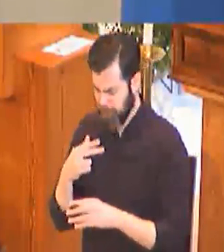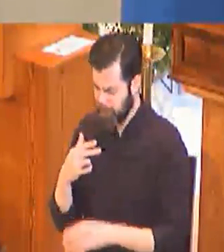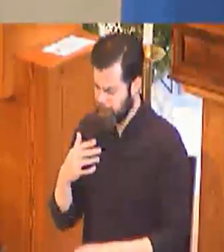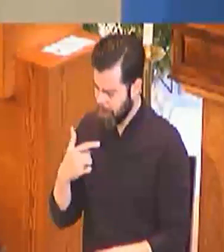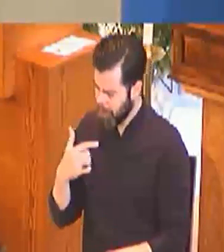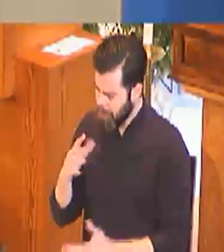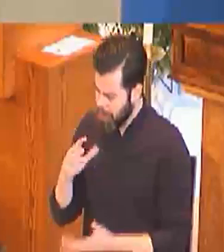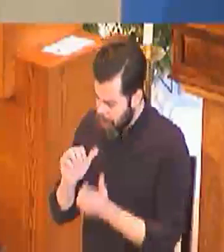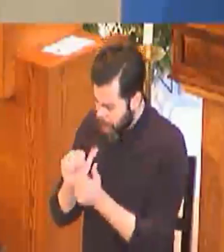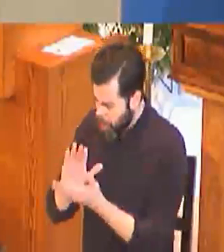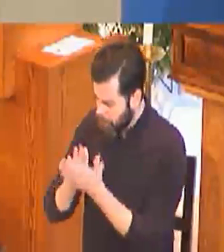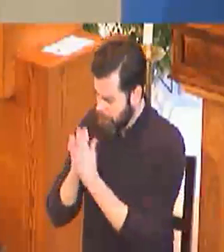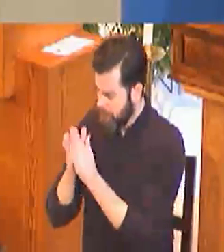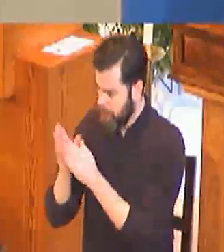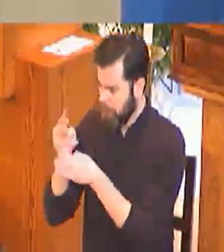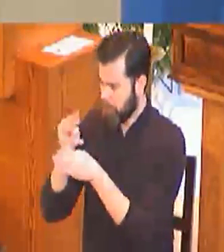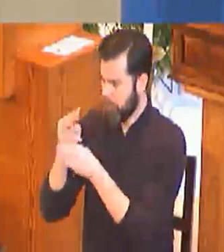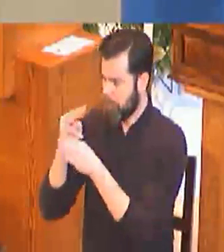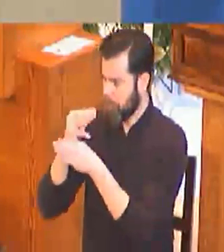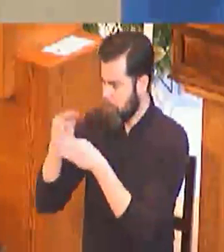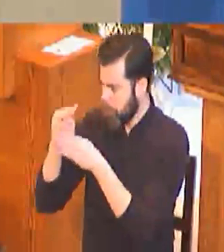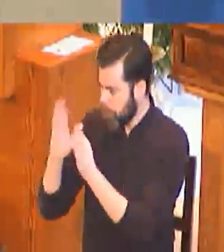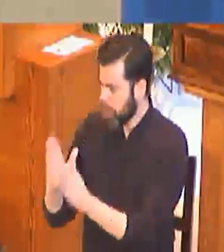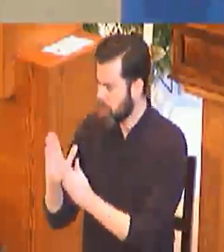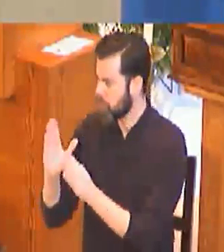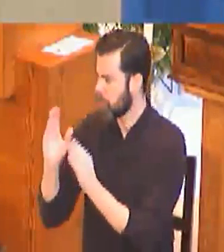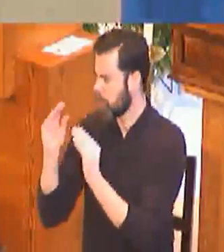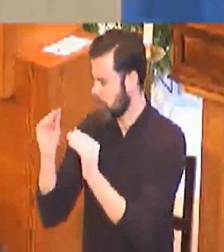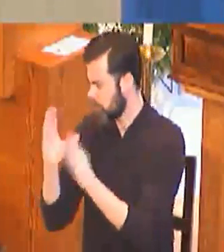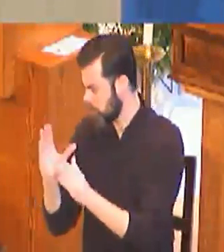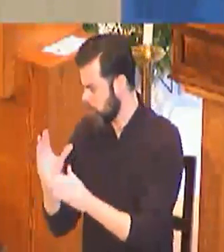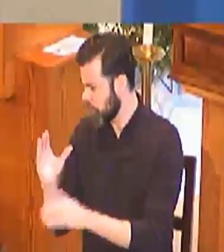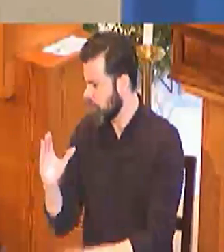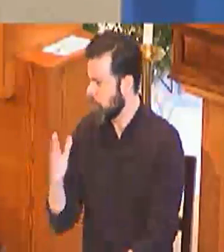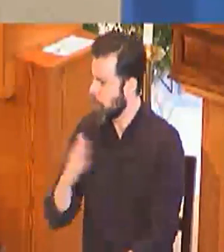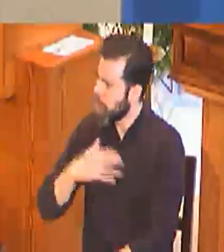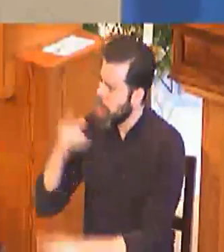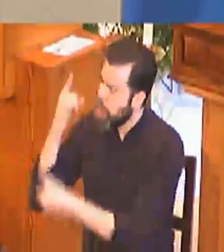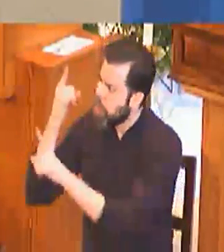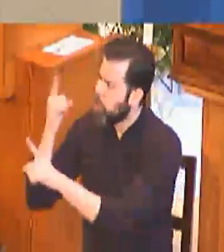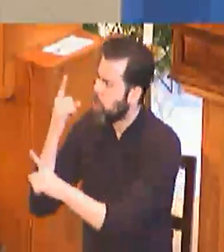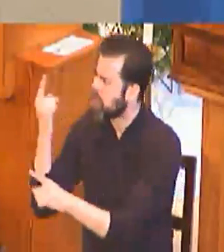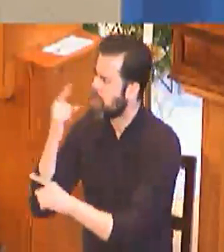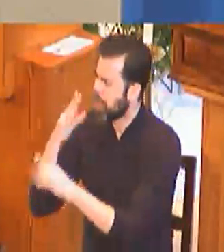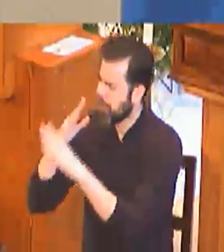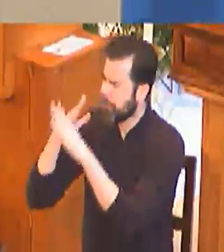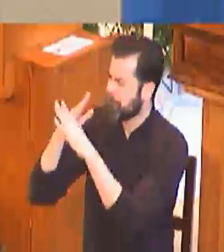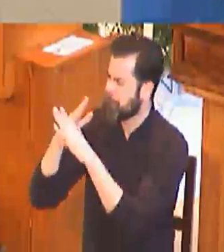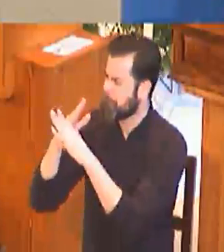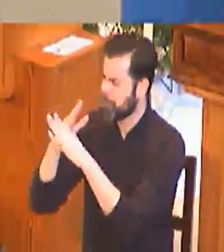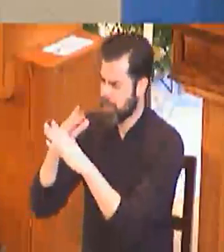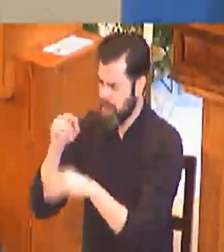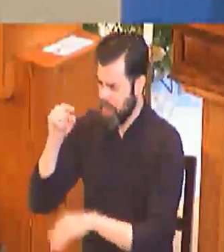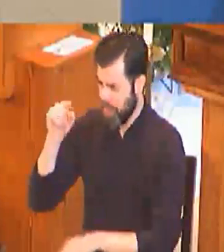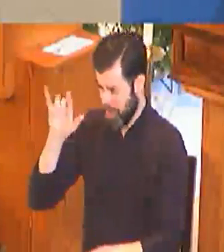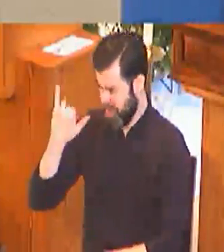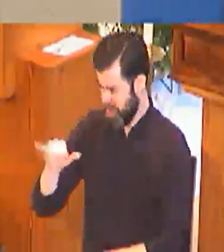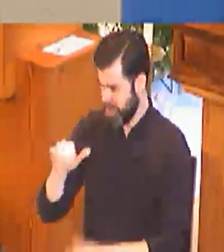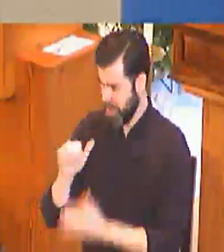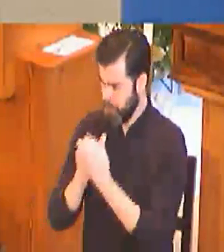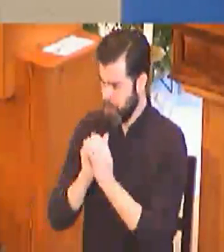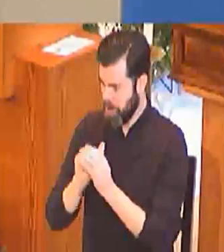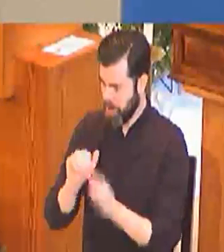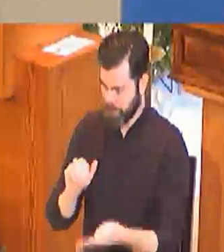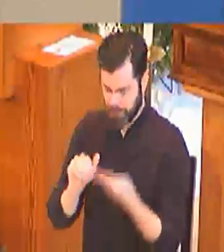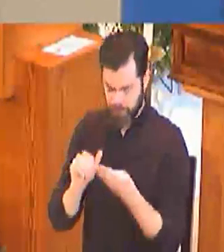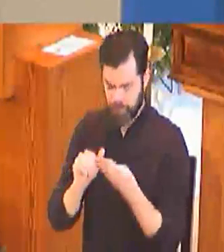minister, from being and doing that which was mine to do. And I pulled out this prayer and began praying it